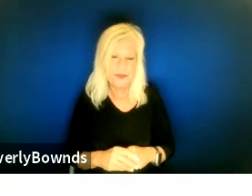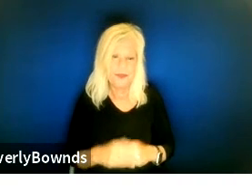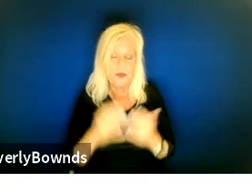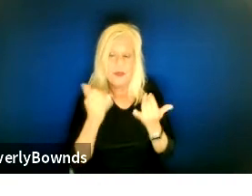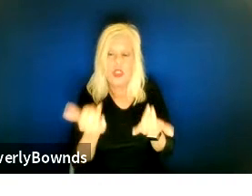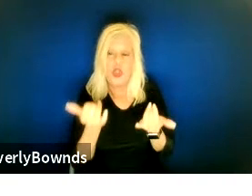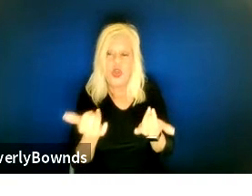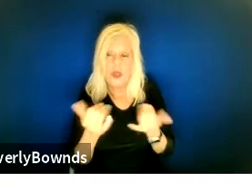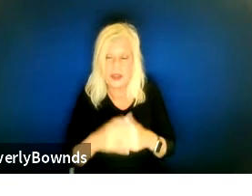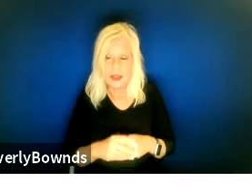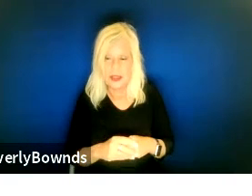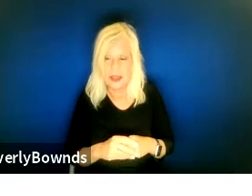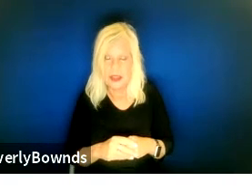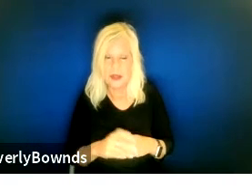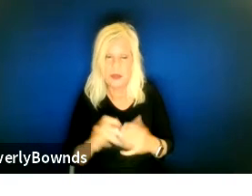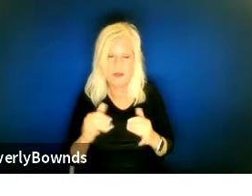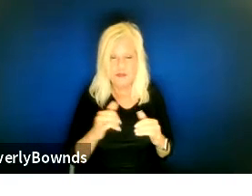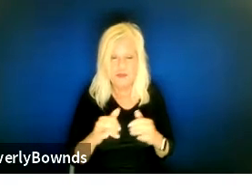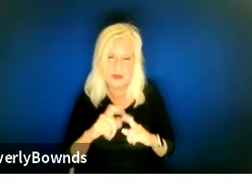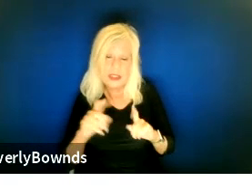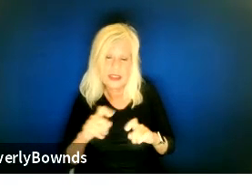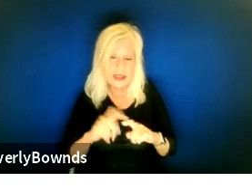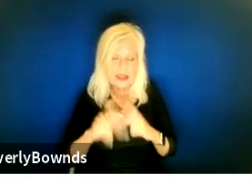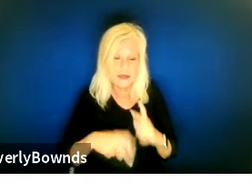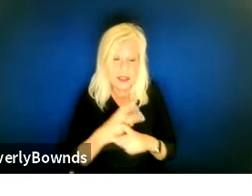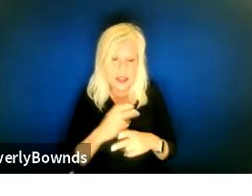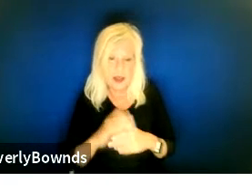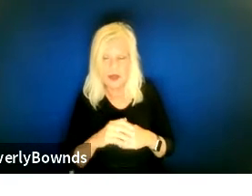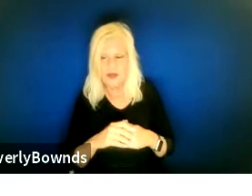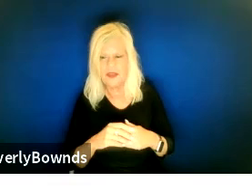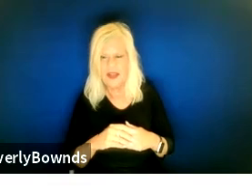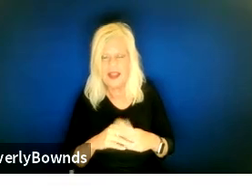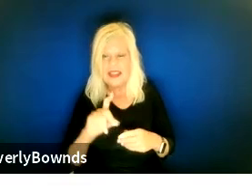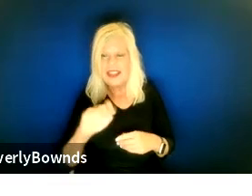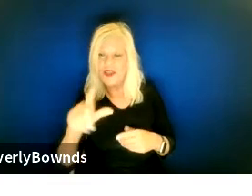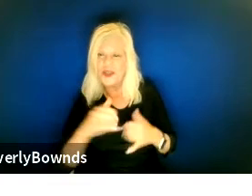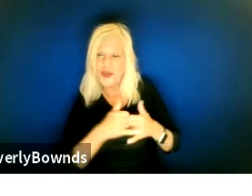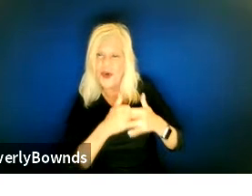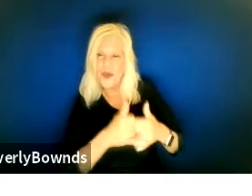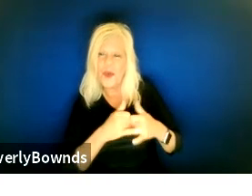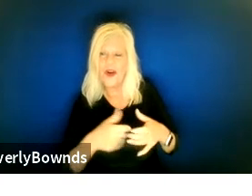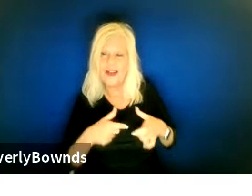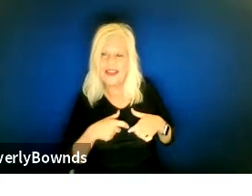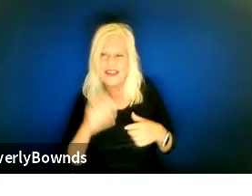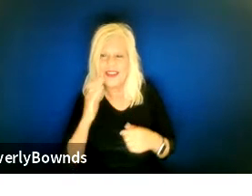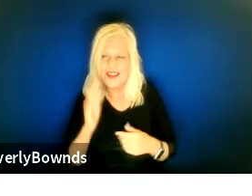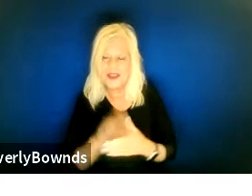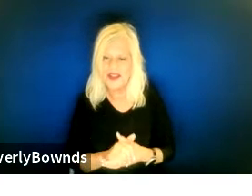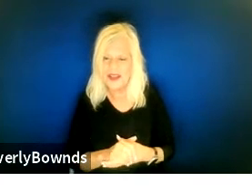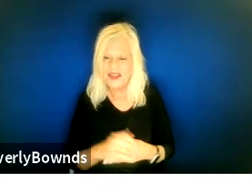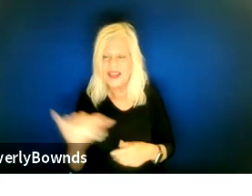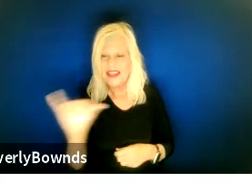currently, we are experimenting different types of digital awards, really automatic rewards. It's much like